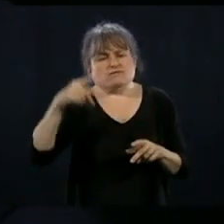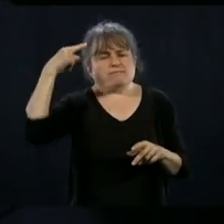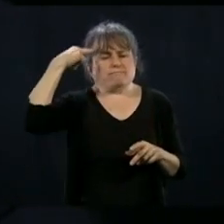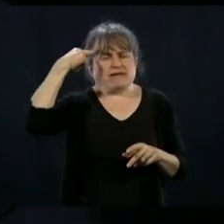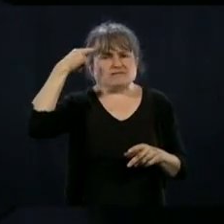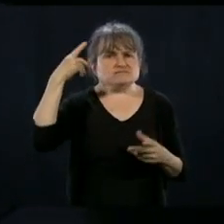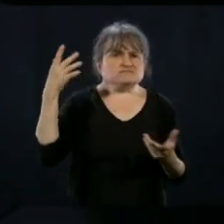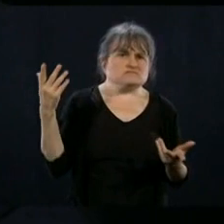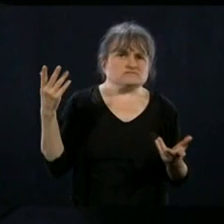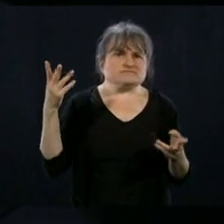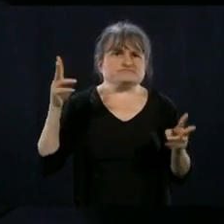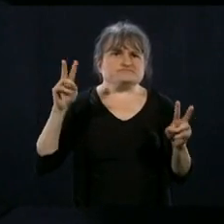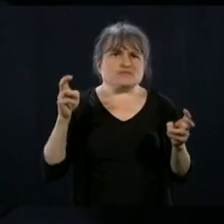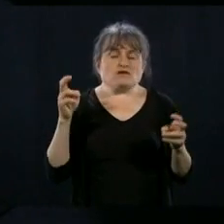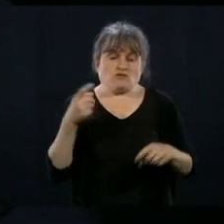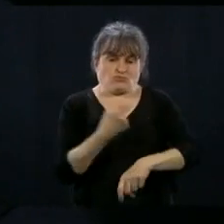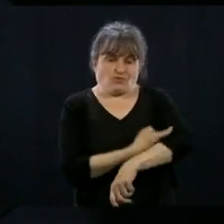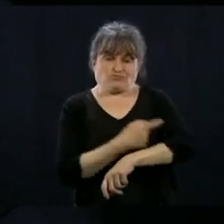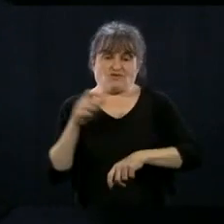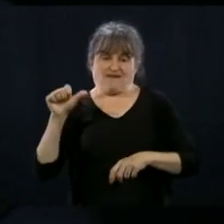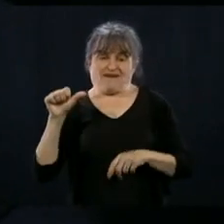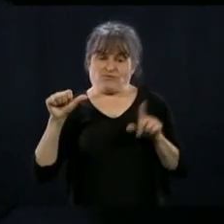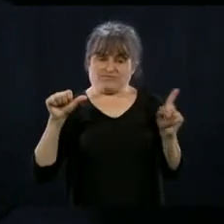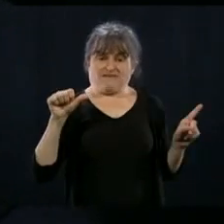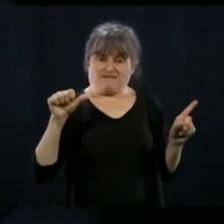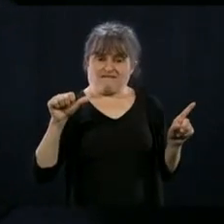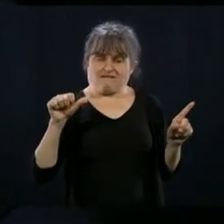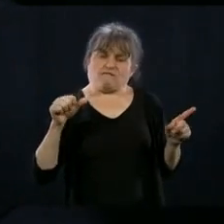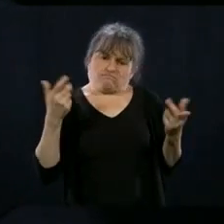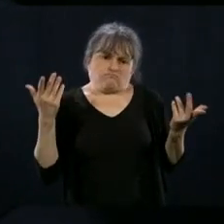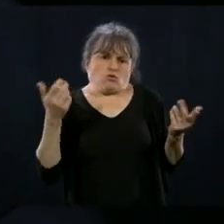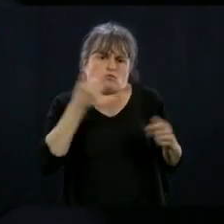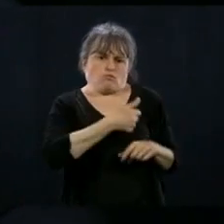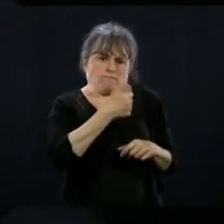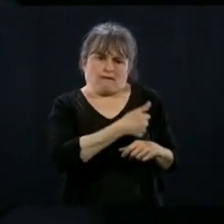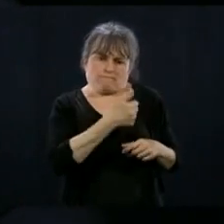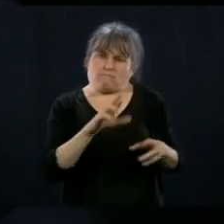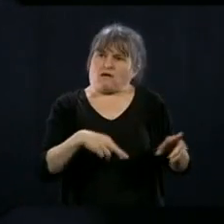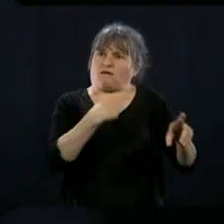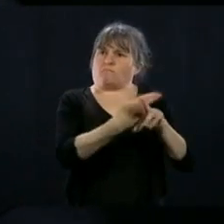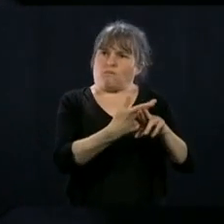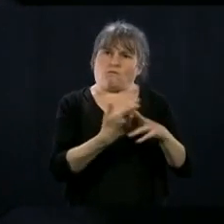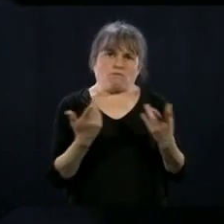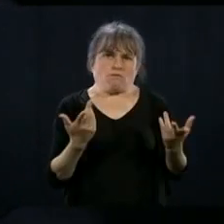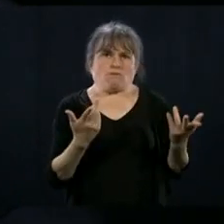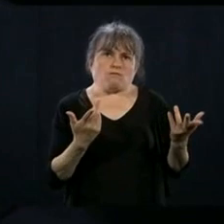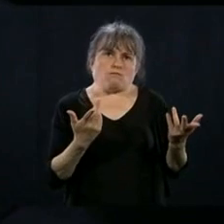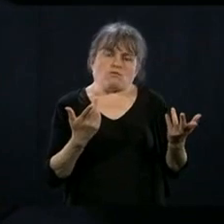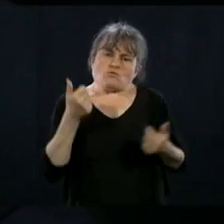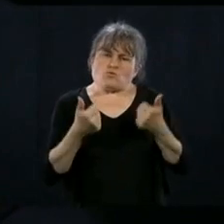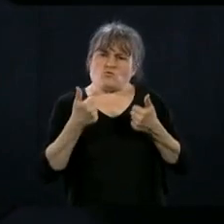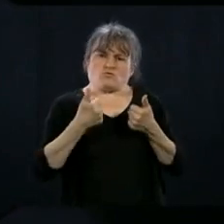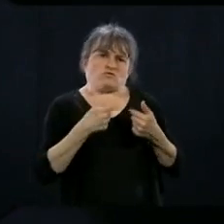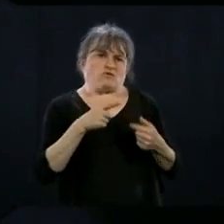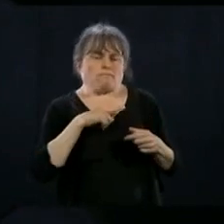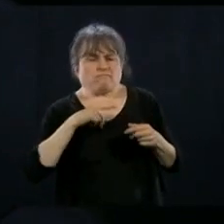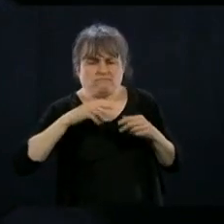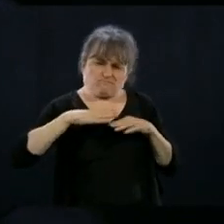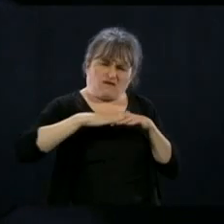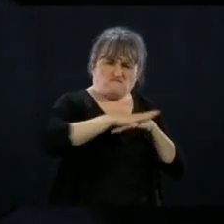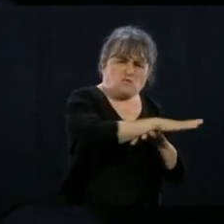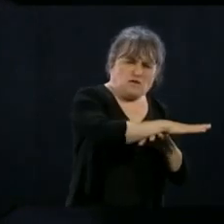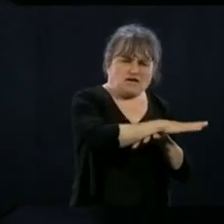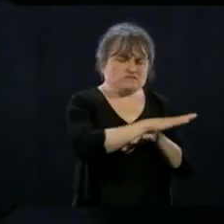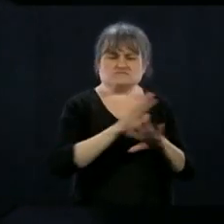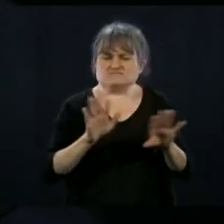the independence of Dr. Arruda and public health. I would even say that it's the opposite.